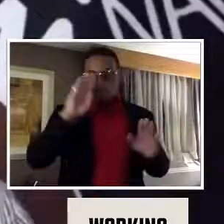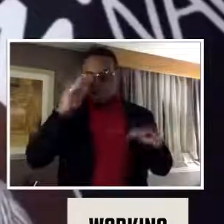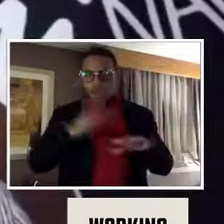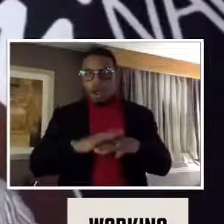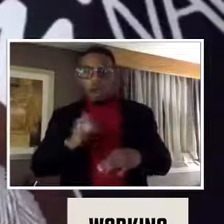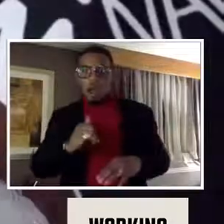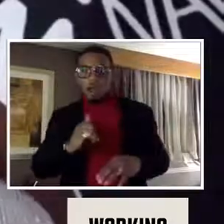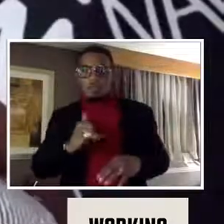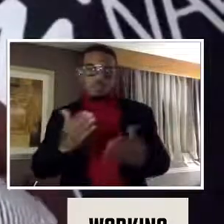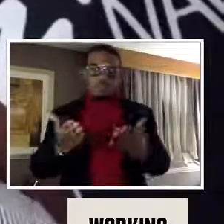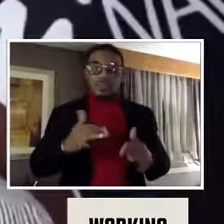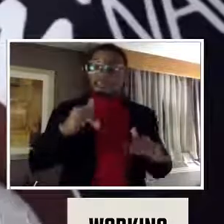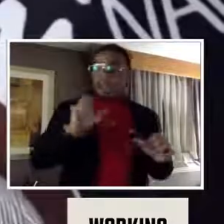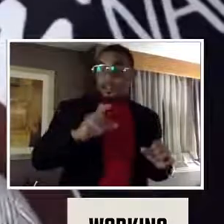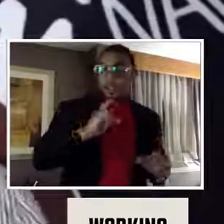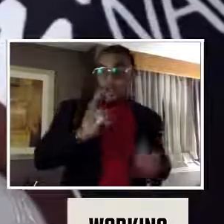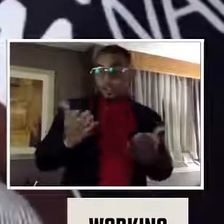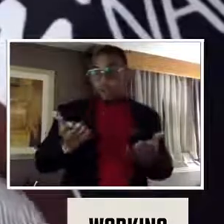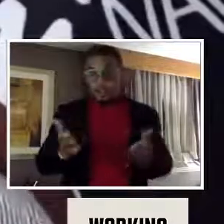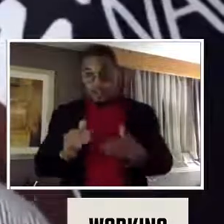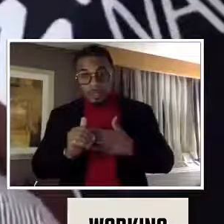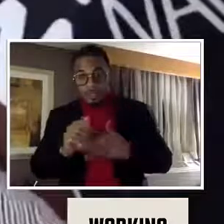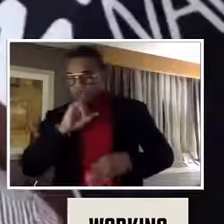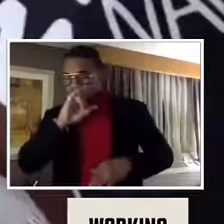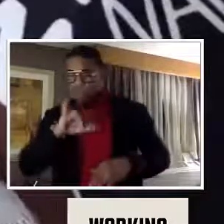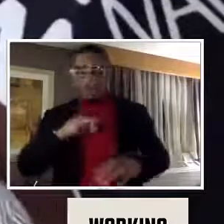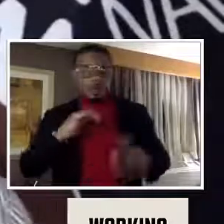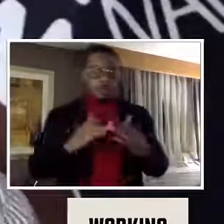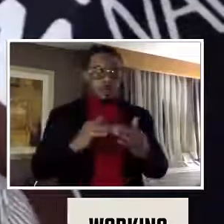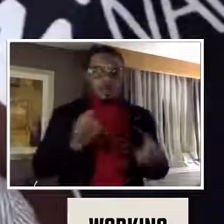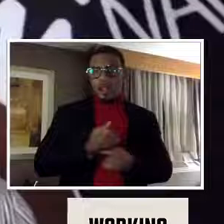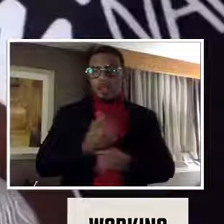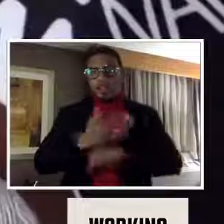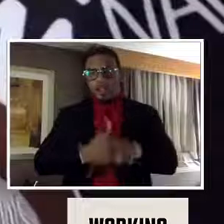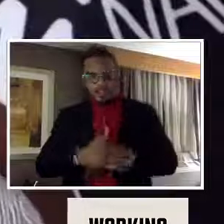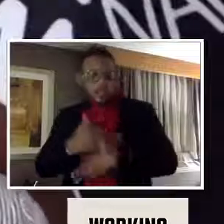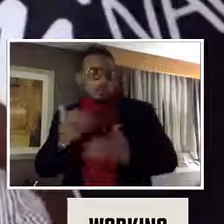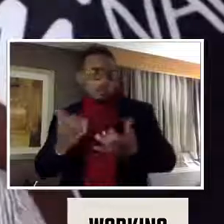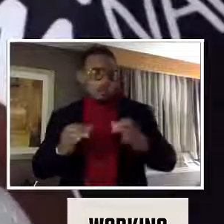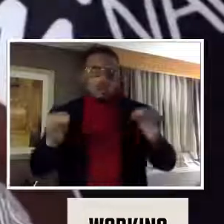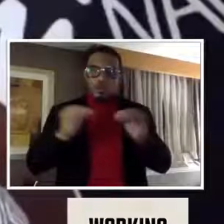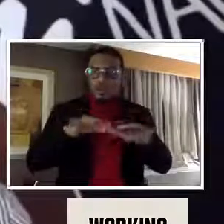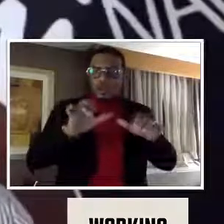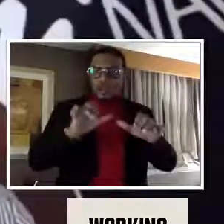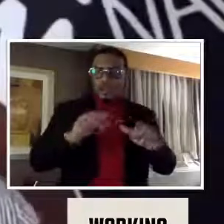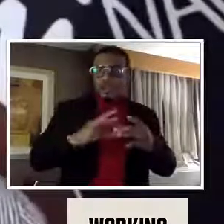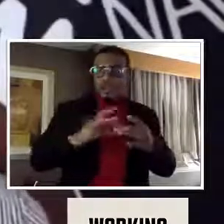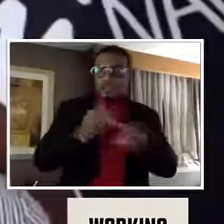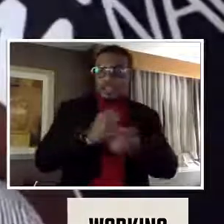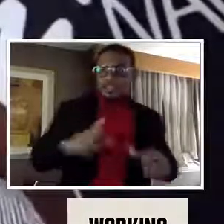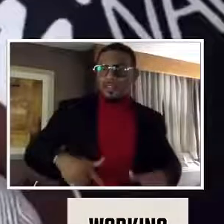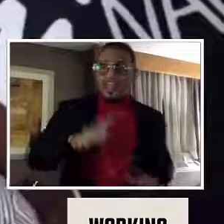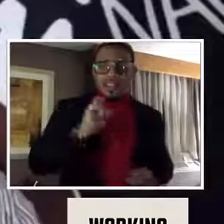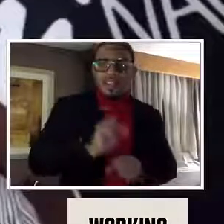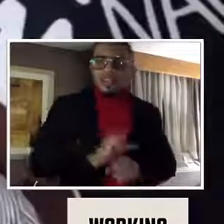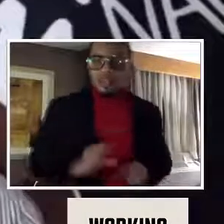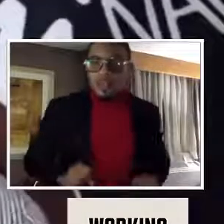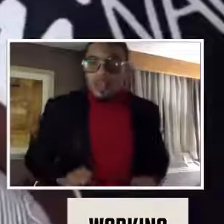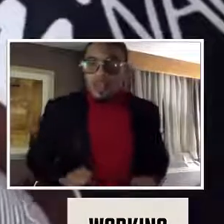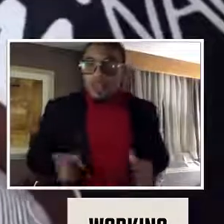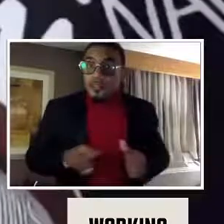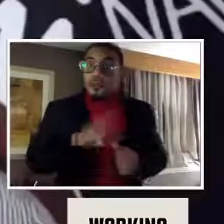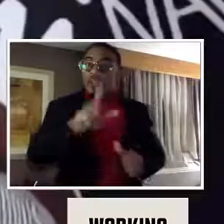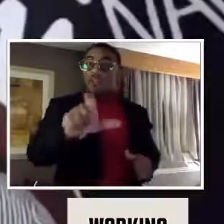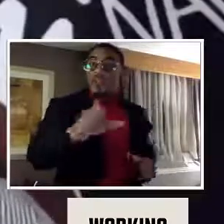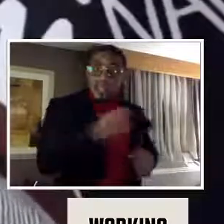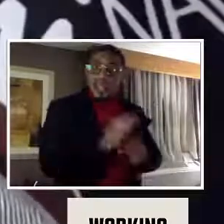our service. Yes, we are servant leaders and we love our communities and we love our country and we want to do more. We want to save lives, absolutely. But first, you